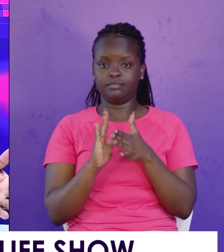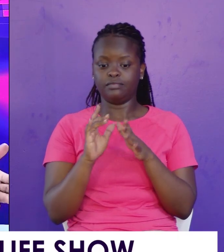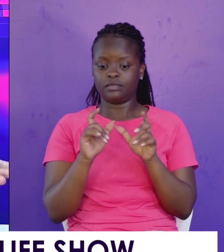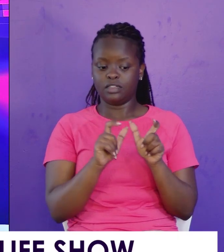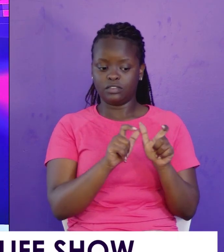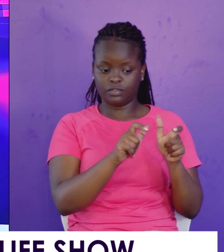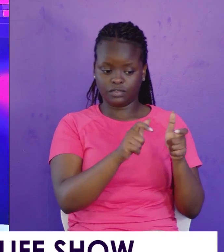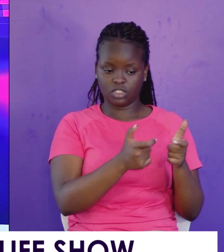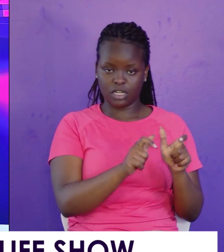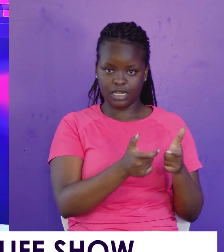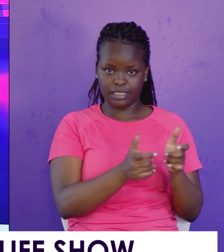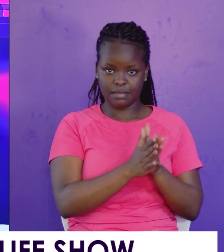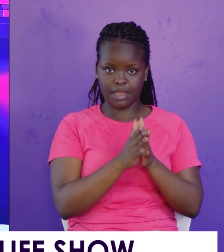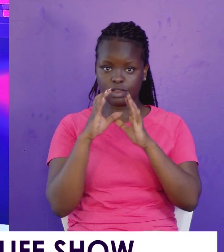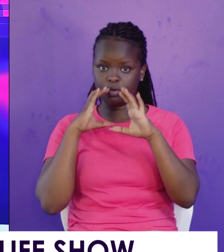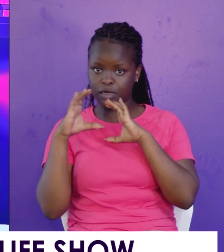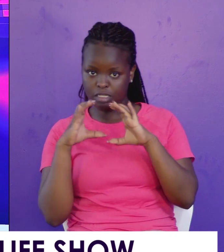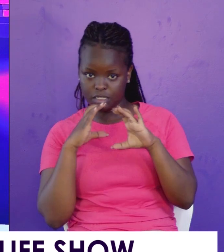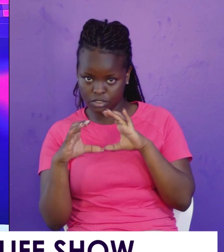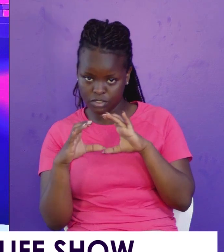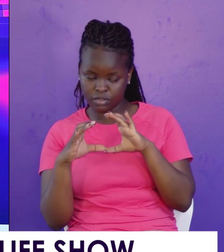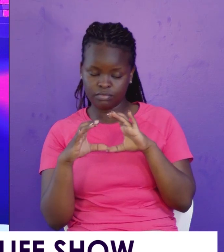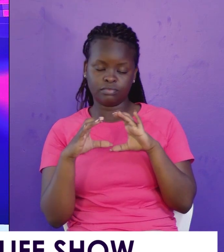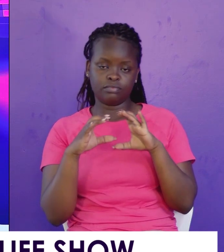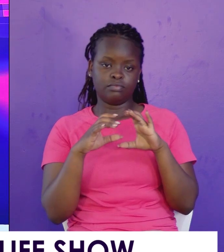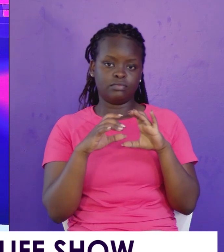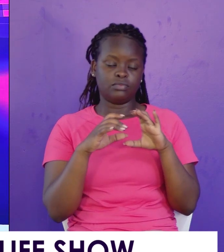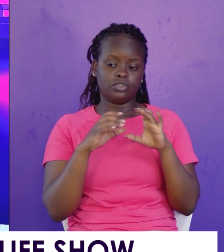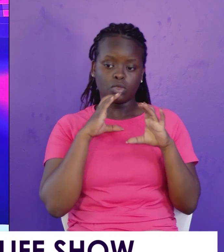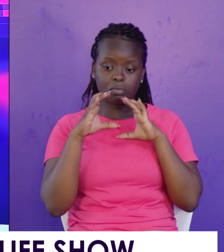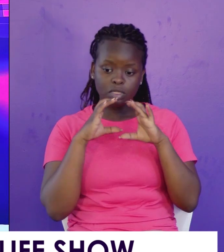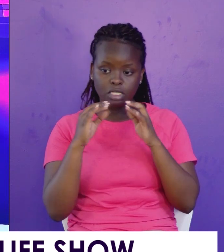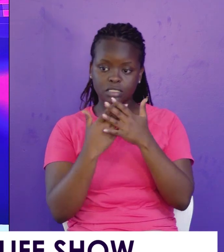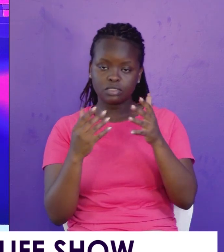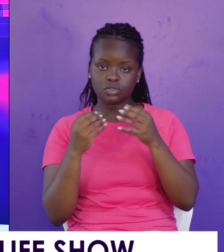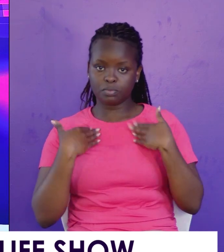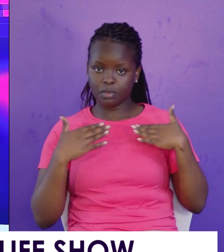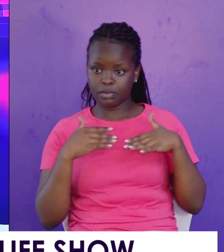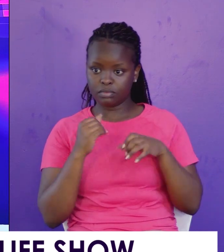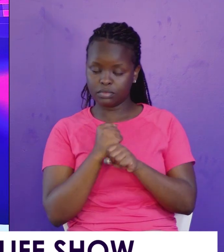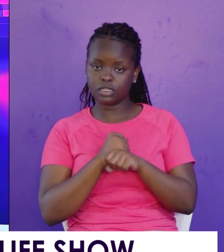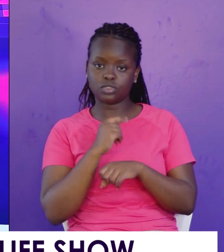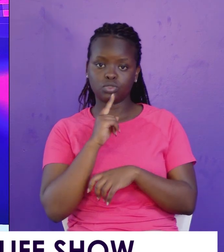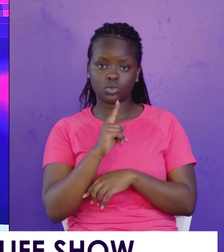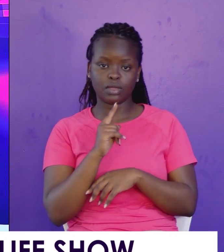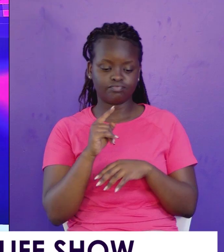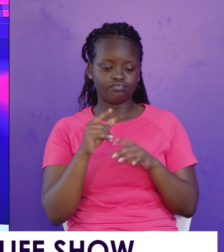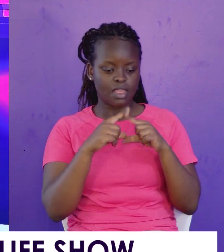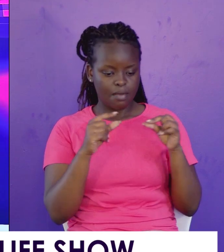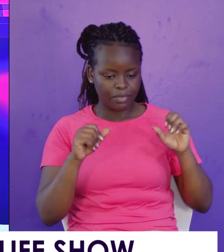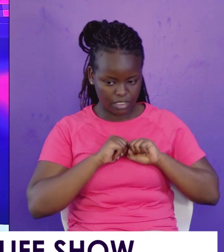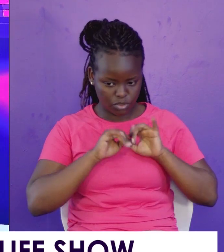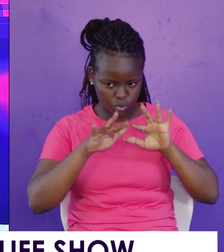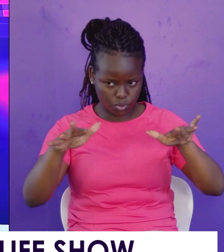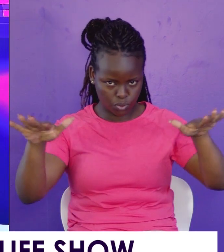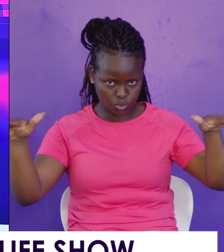journalism Uh-huh. and communication. Journalism is to communicate that to people and to make sure that the message gets out. So communication is